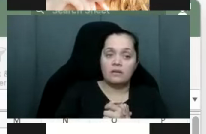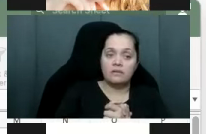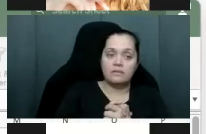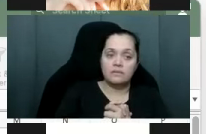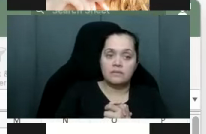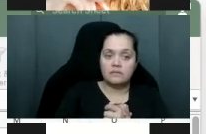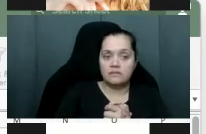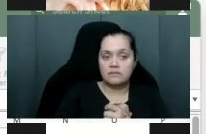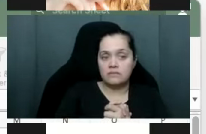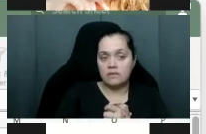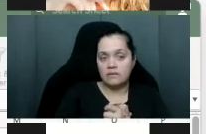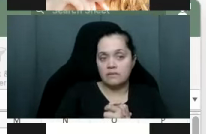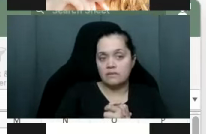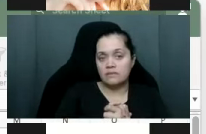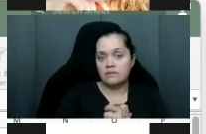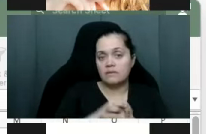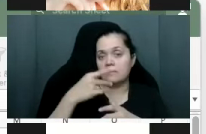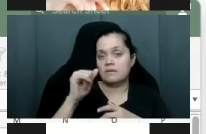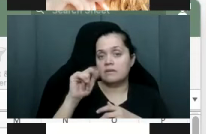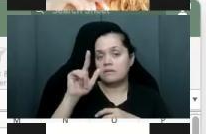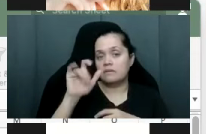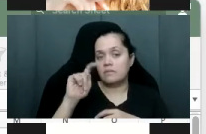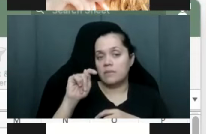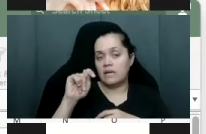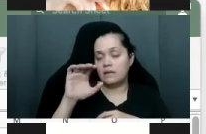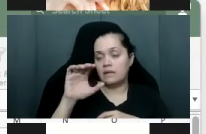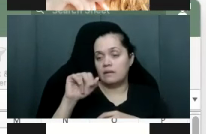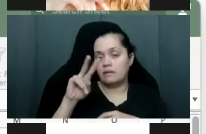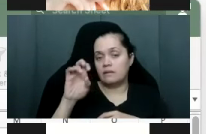That will be Padlet Canvas number 1.